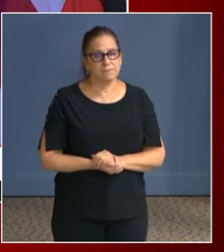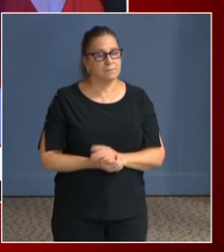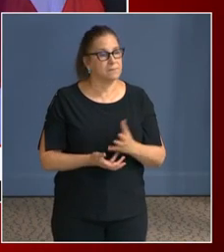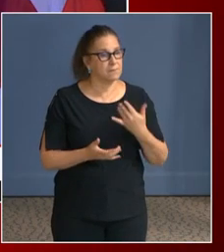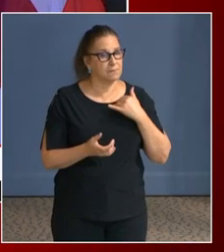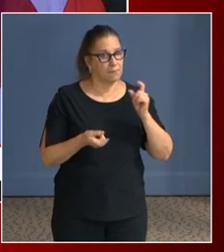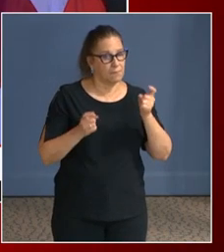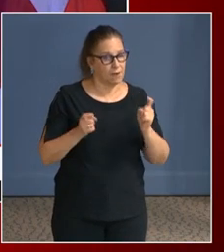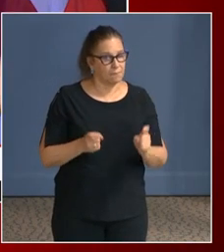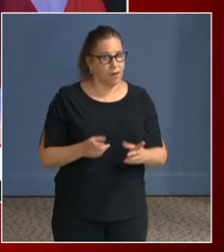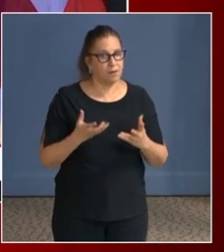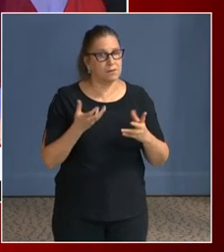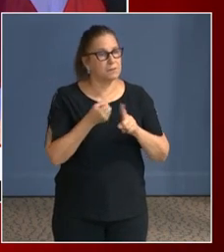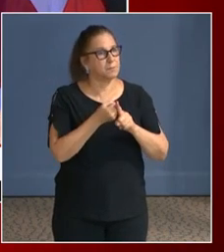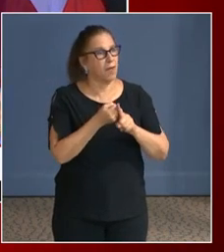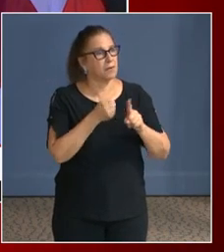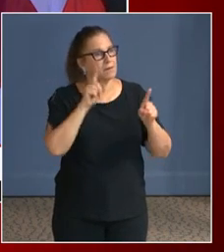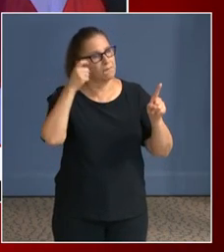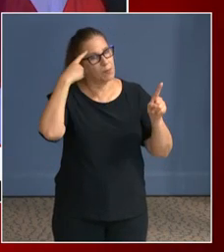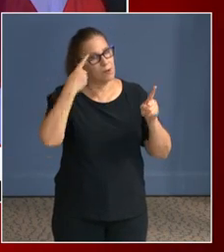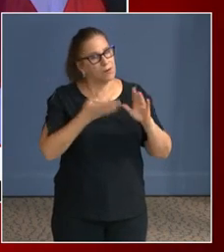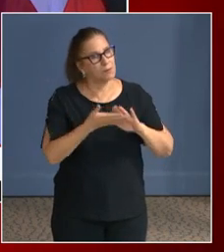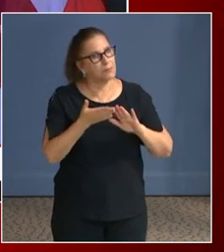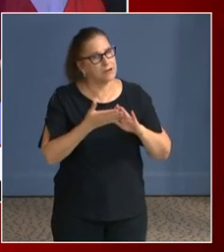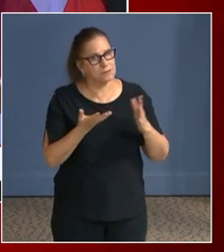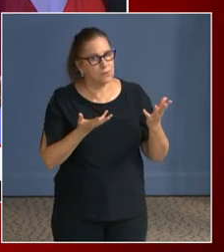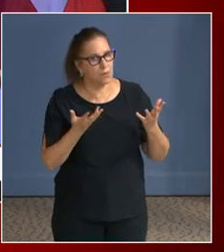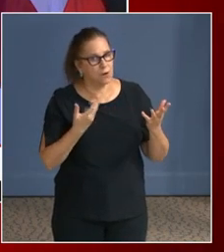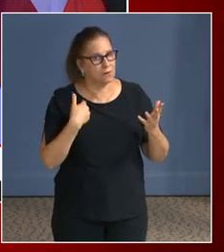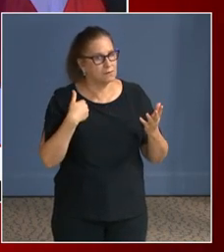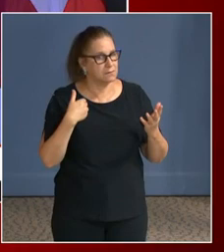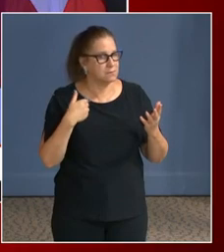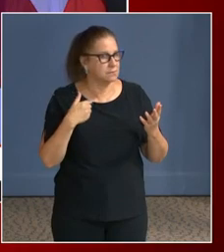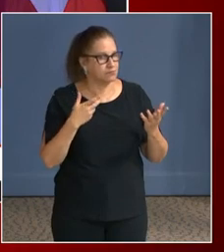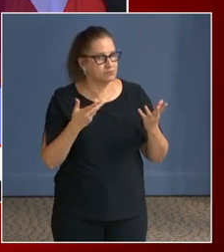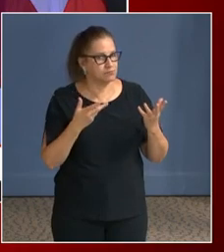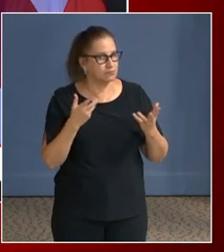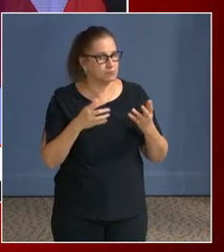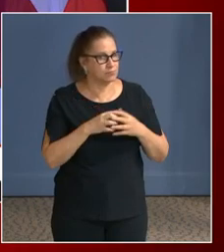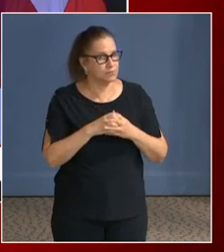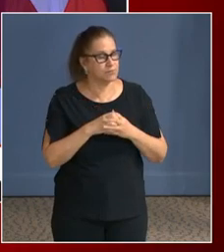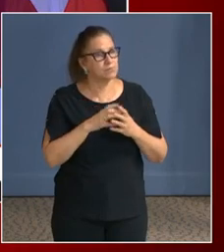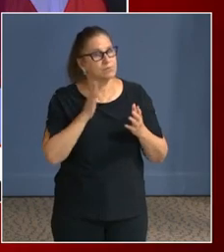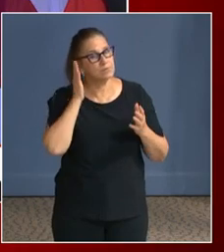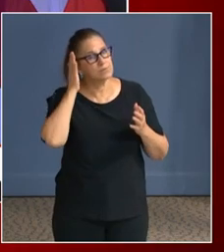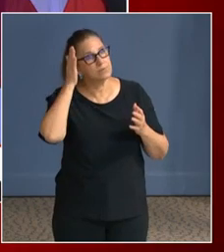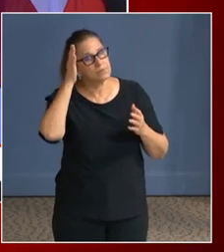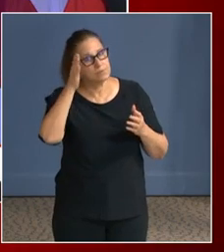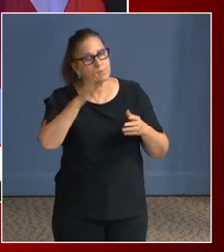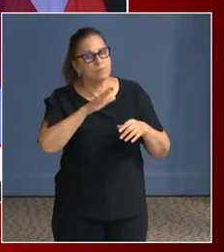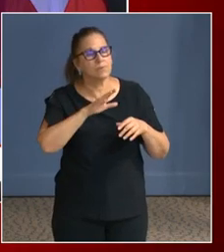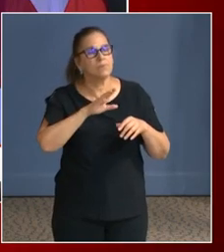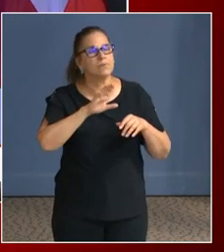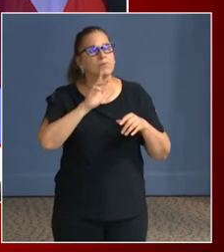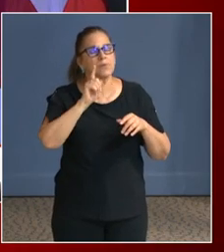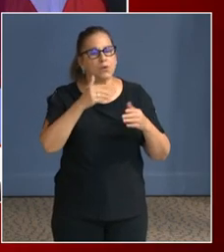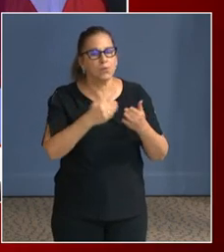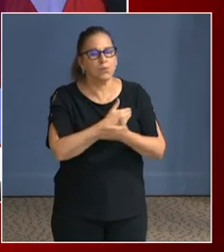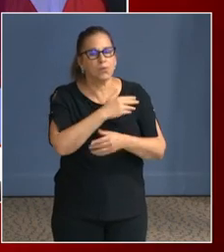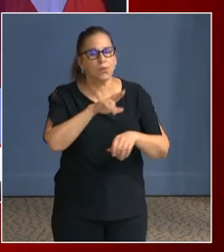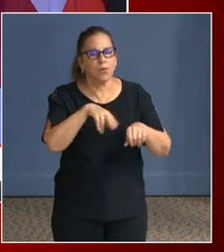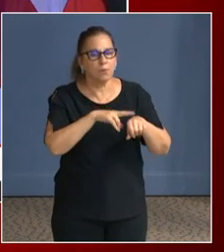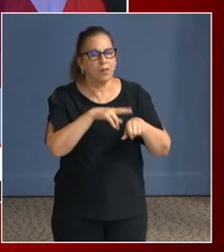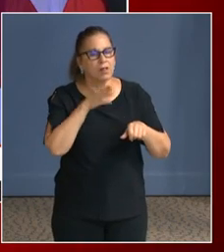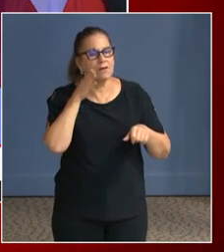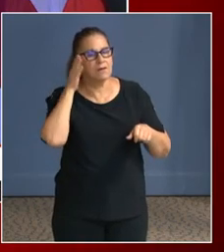government operations have when we are able to be in a normal environment, I do think that we're learning a lot from